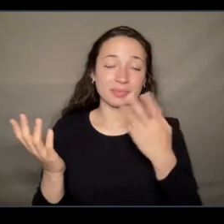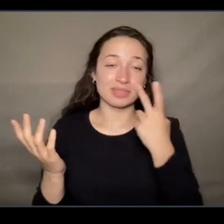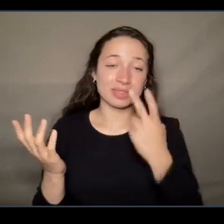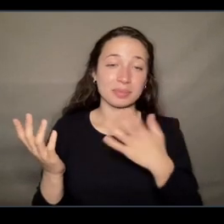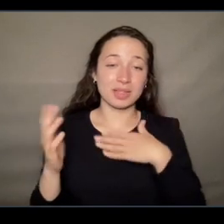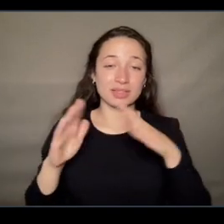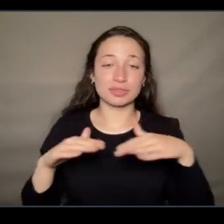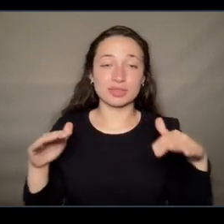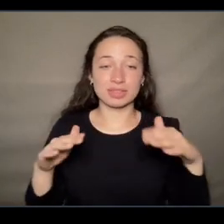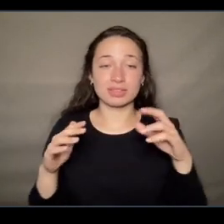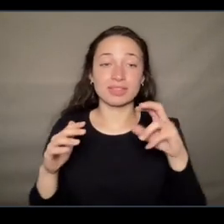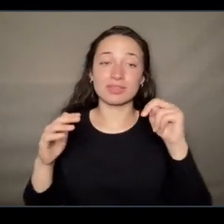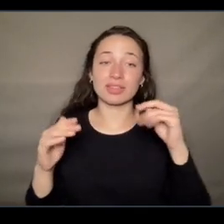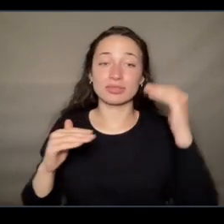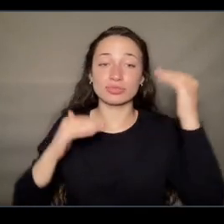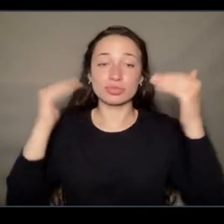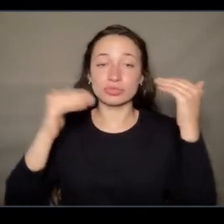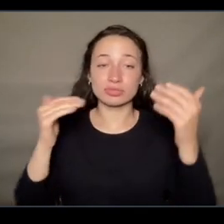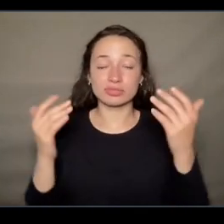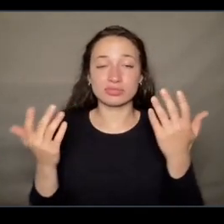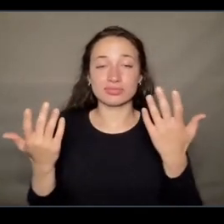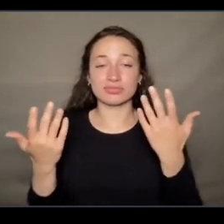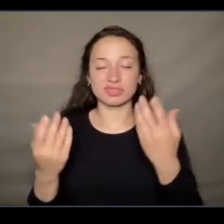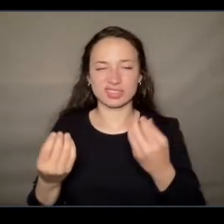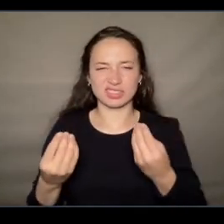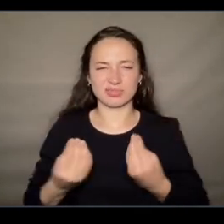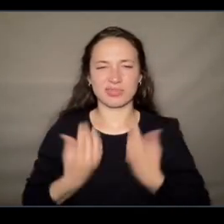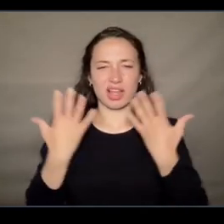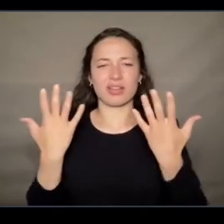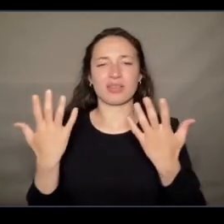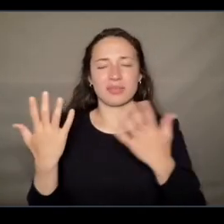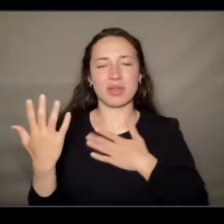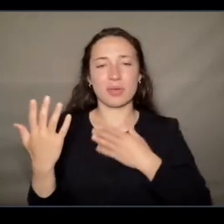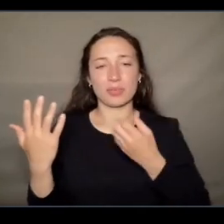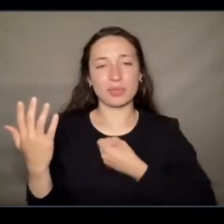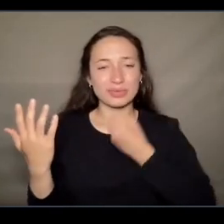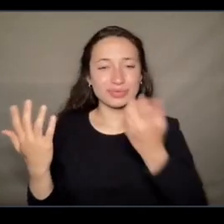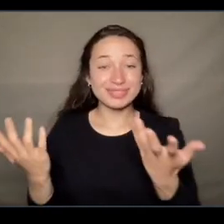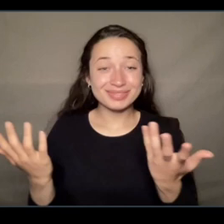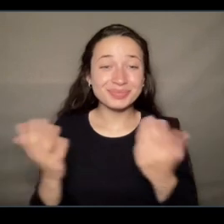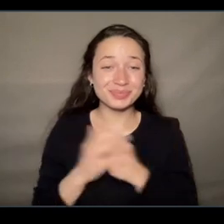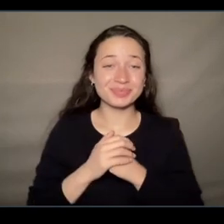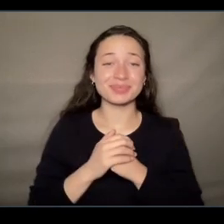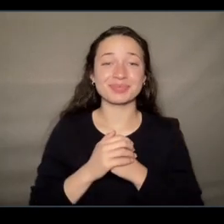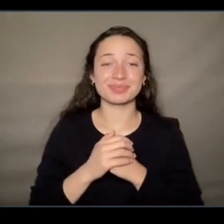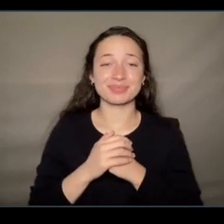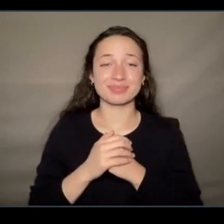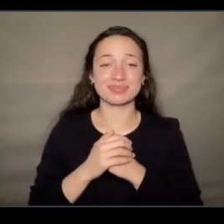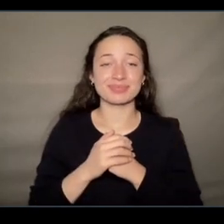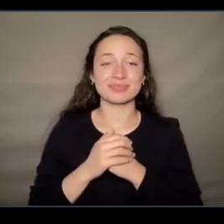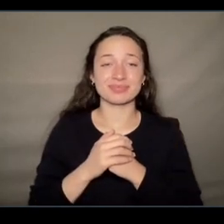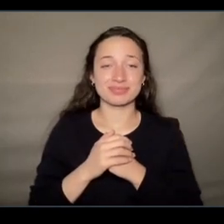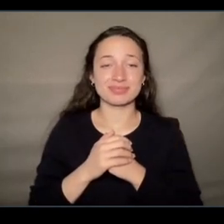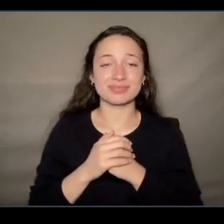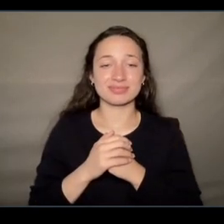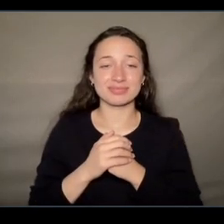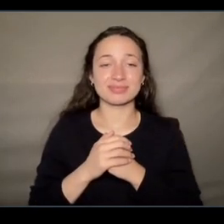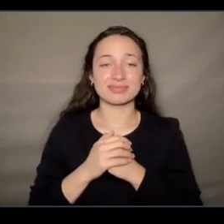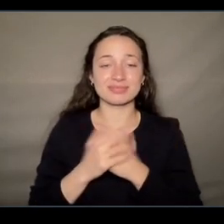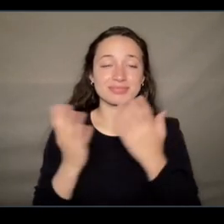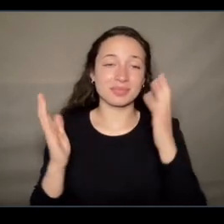and as you'll see, my children, even as adults, you know, have inspired